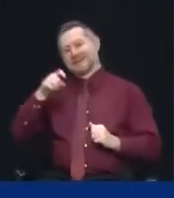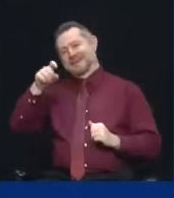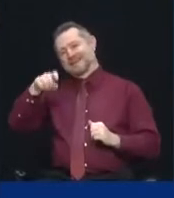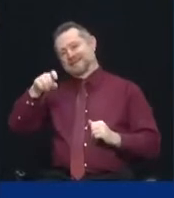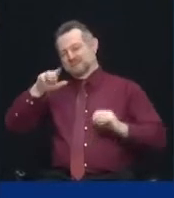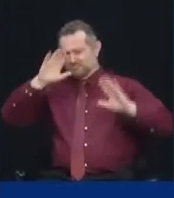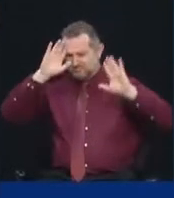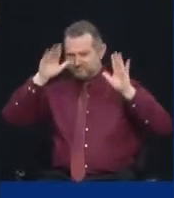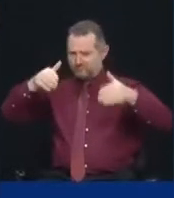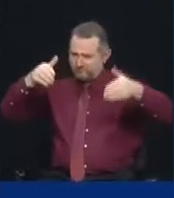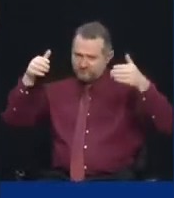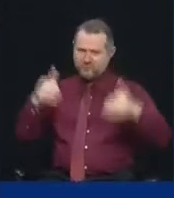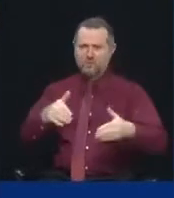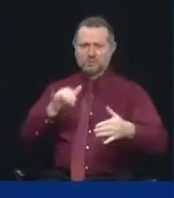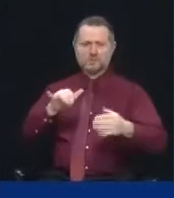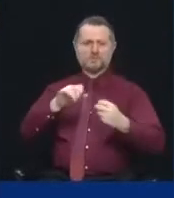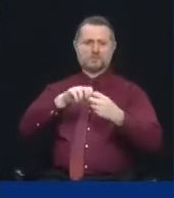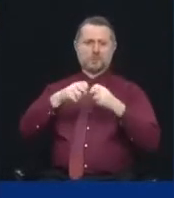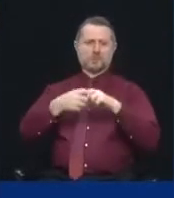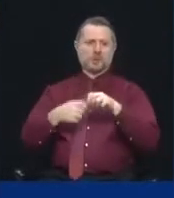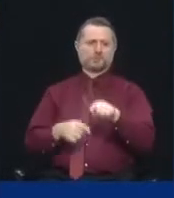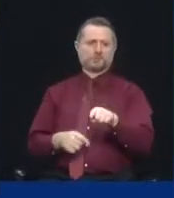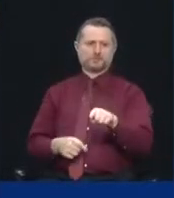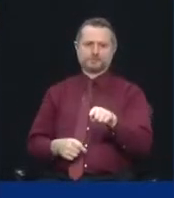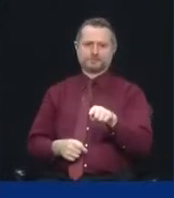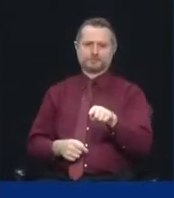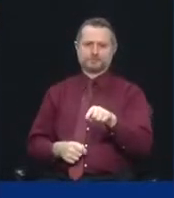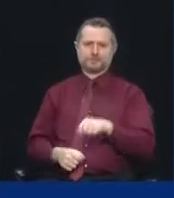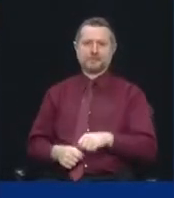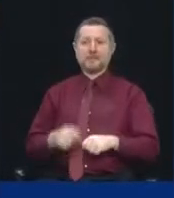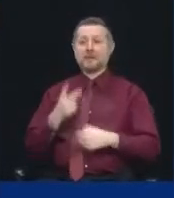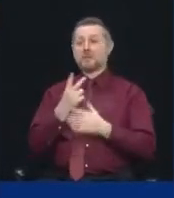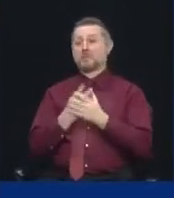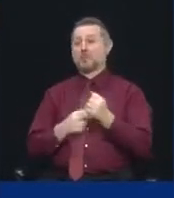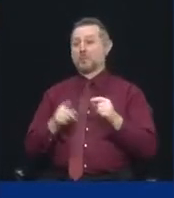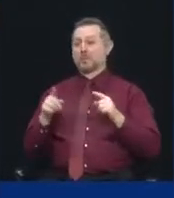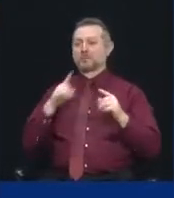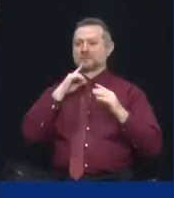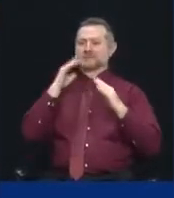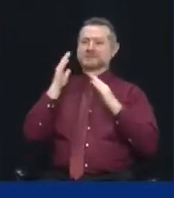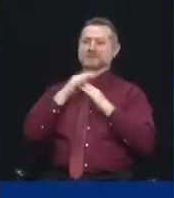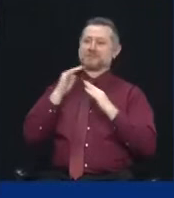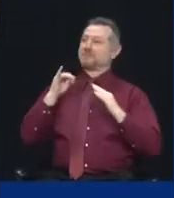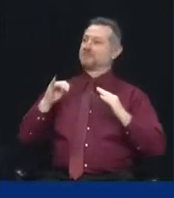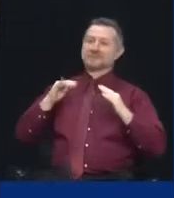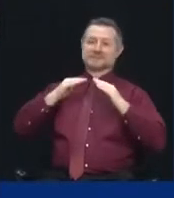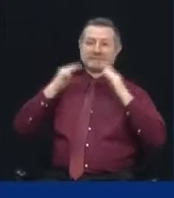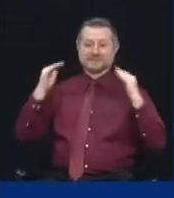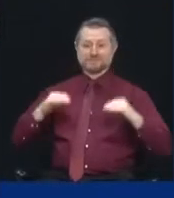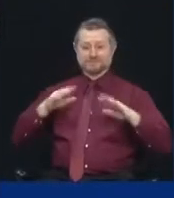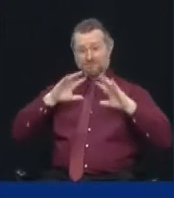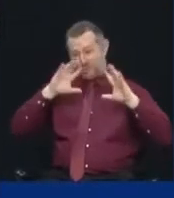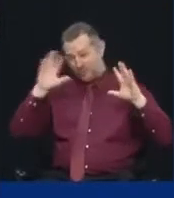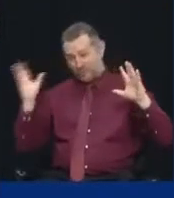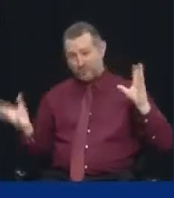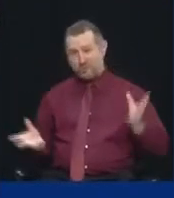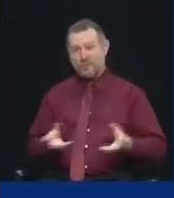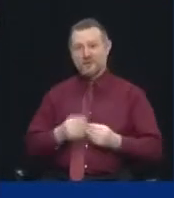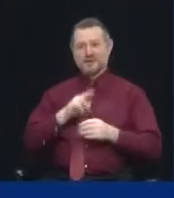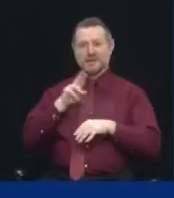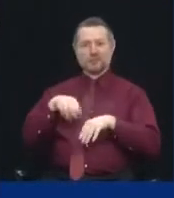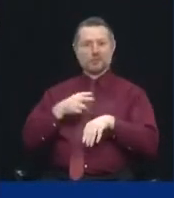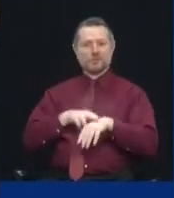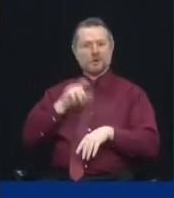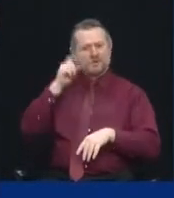both from the top down and the bottom up. The national government should step in.